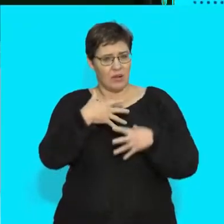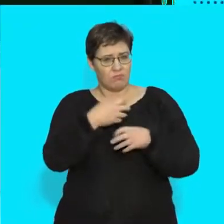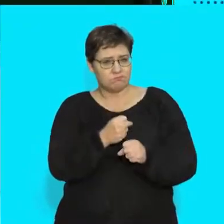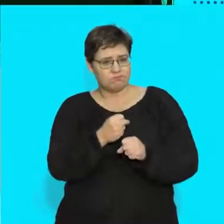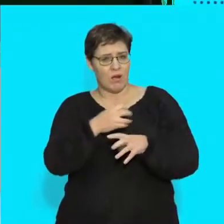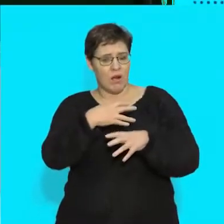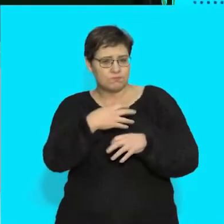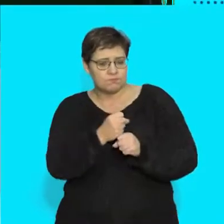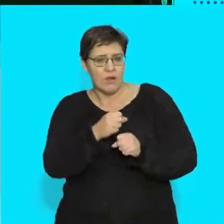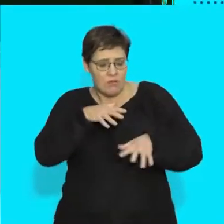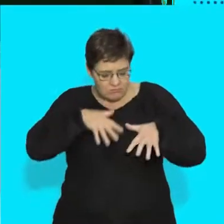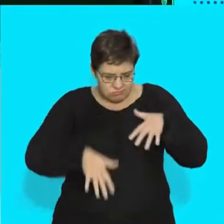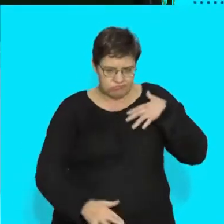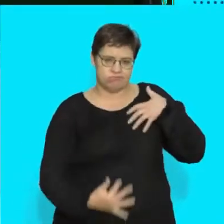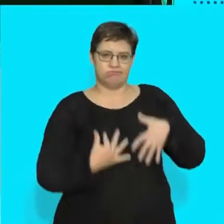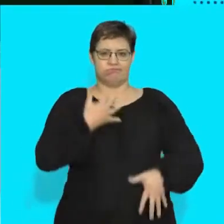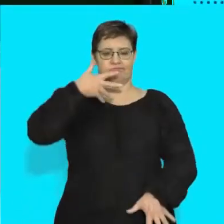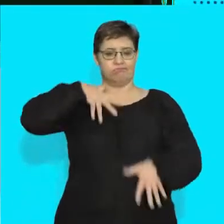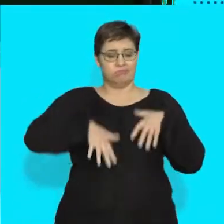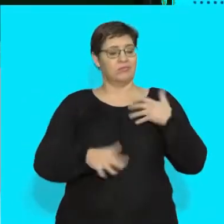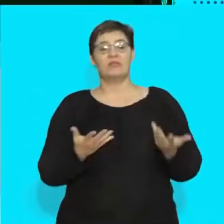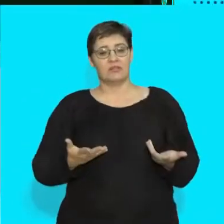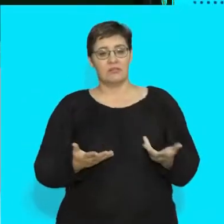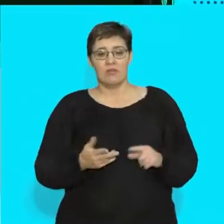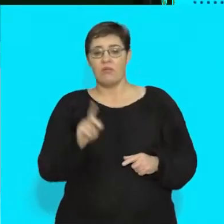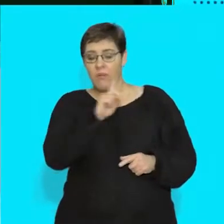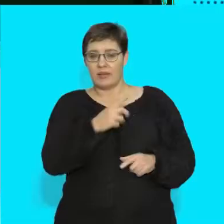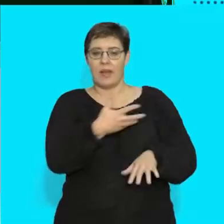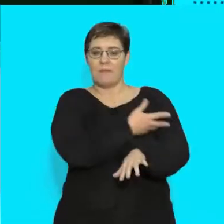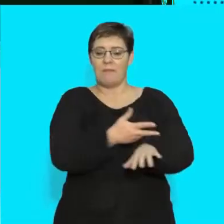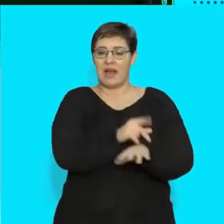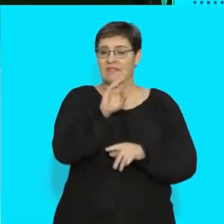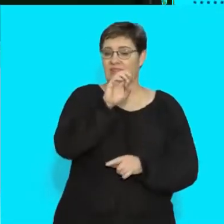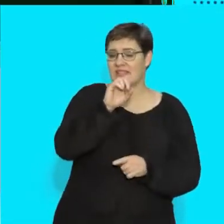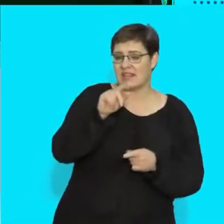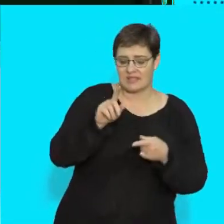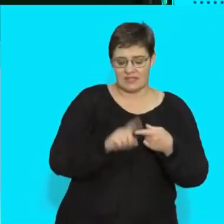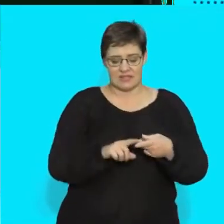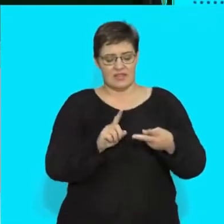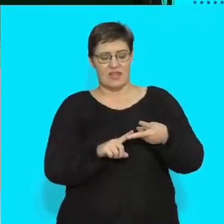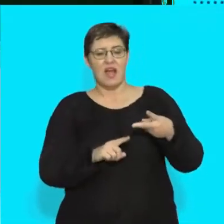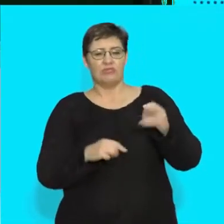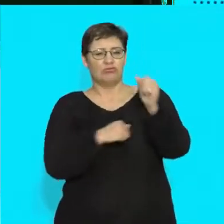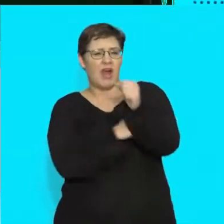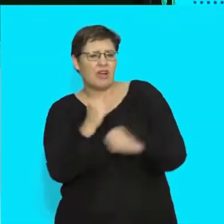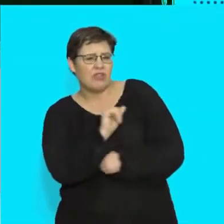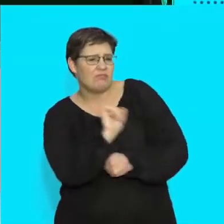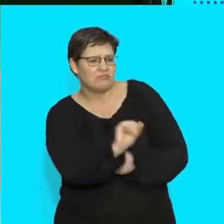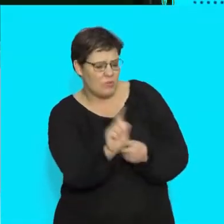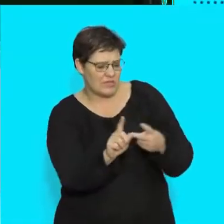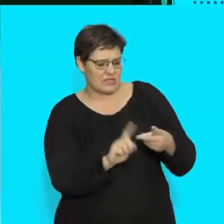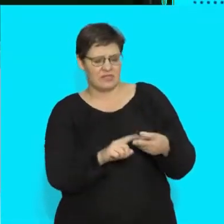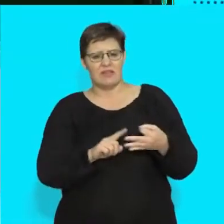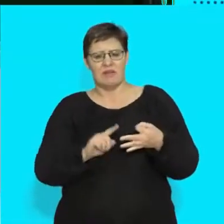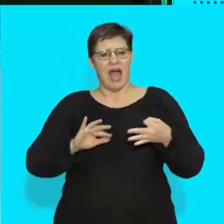to pump the blood throughout the body. We're going to look at this whole concept, right, of blood vessels, what their structure is, what